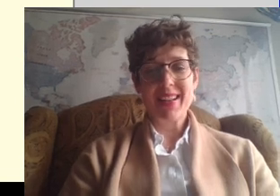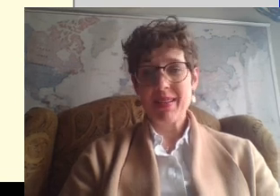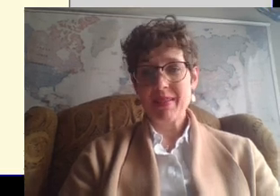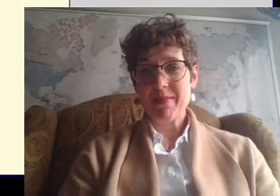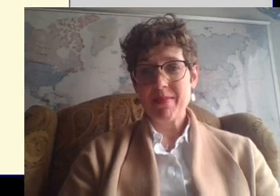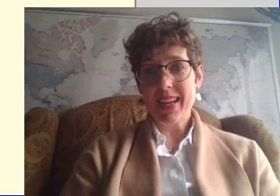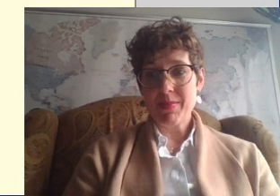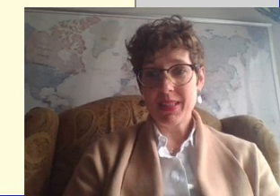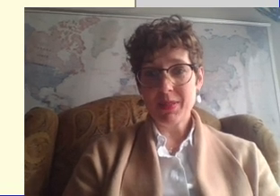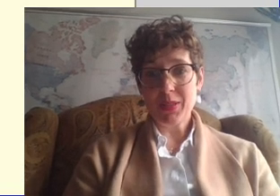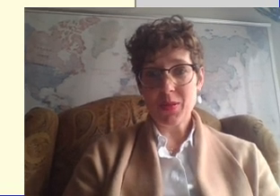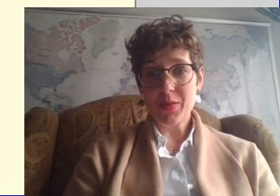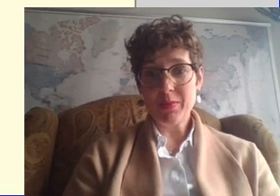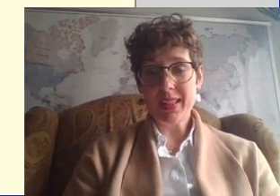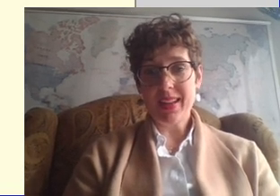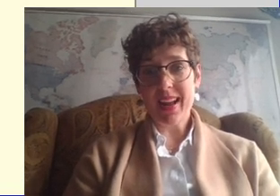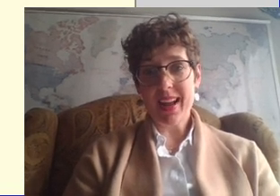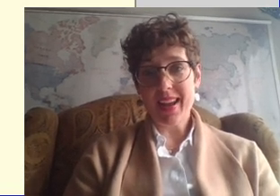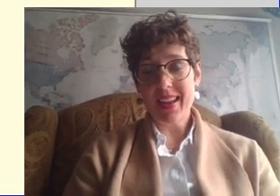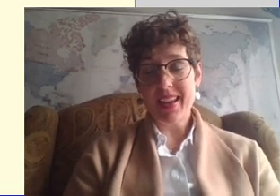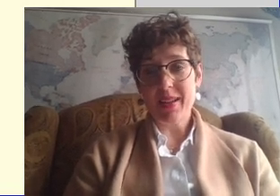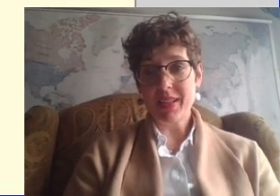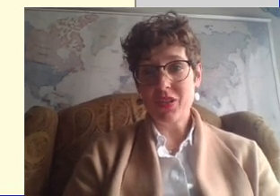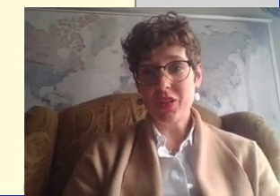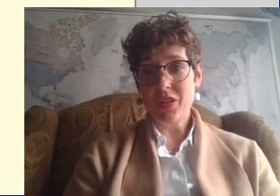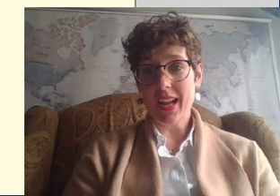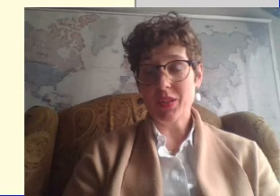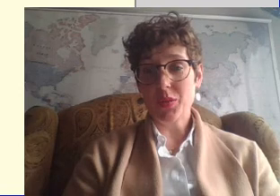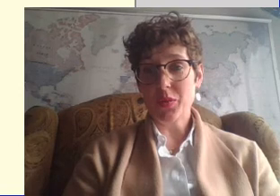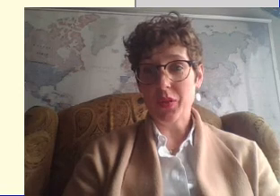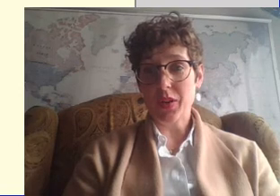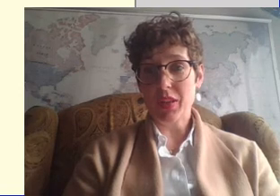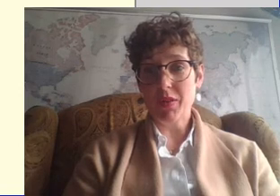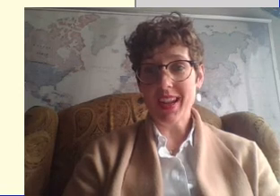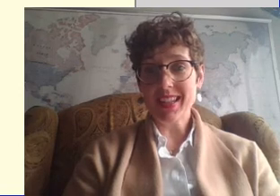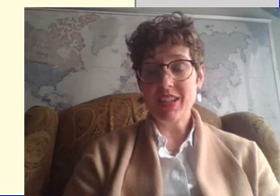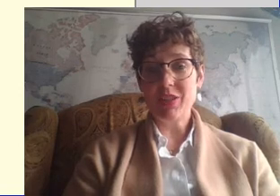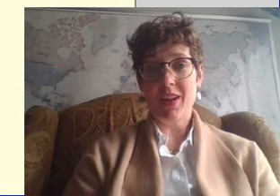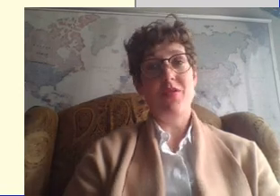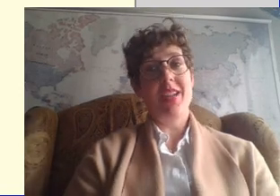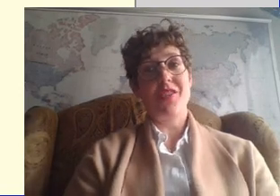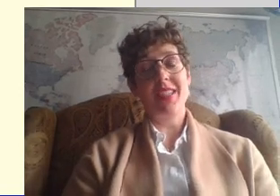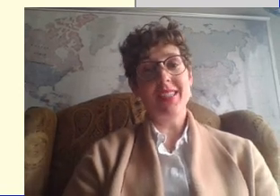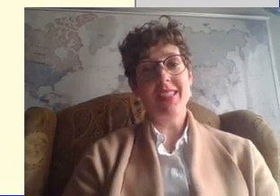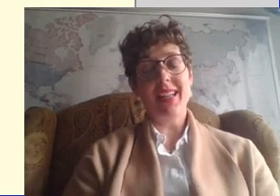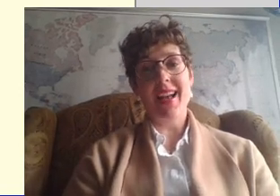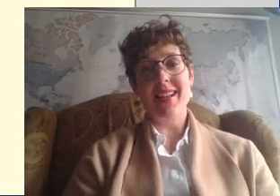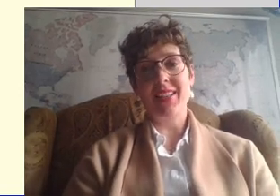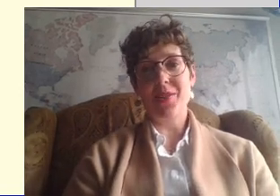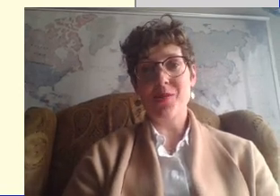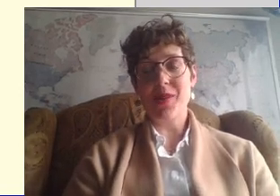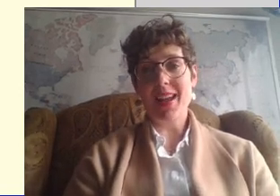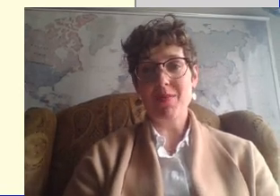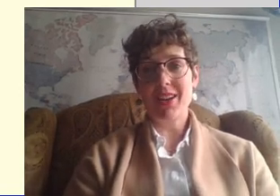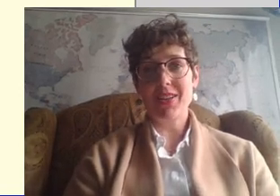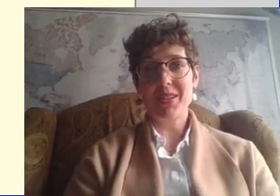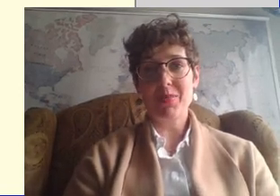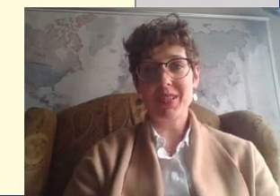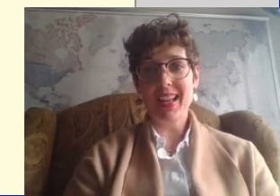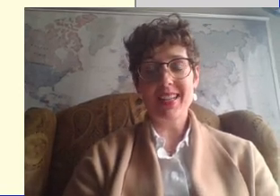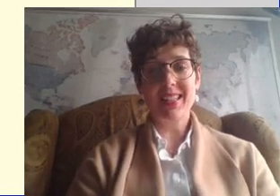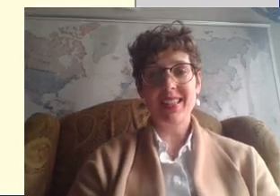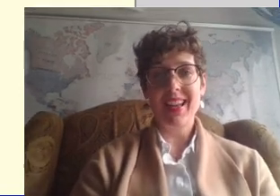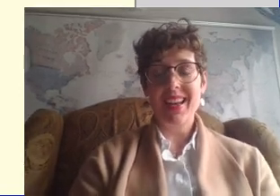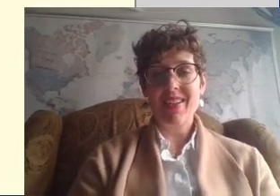Hello, my name is Mrs. Holmes and I am a teacher at School 33. I teach foundations, and so I am here